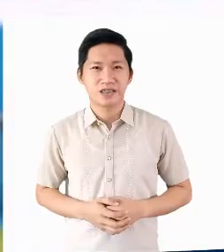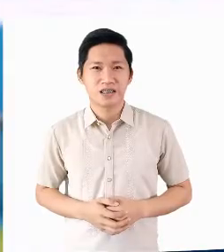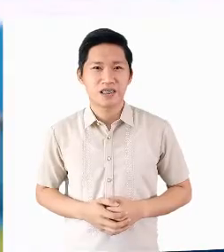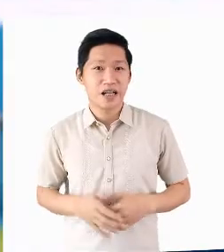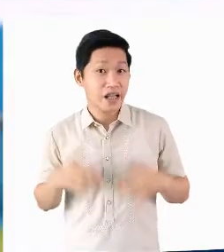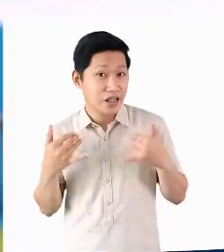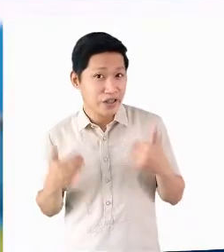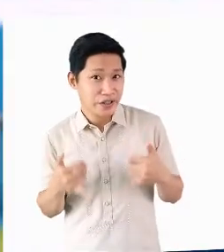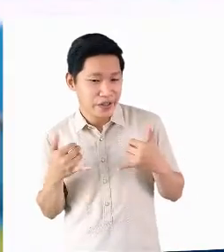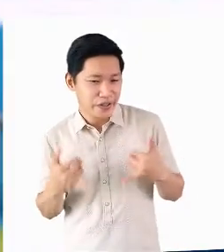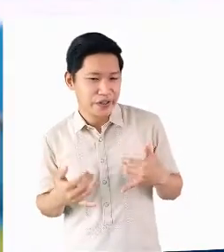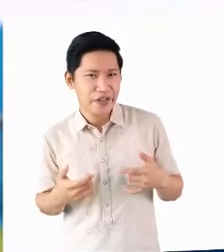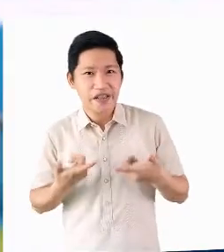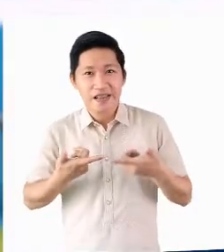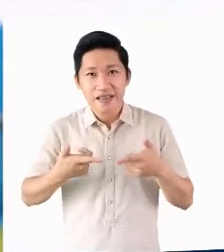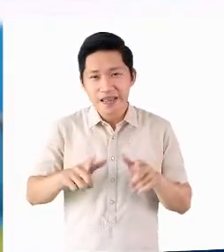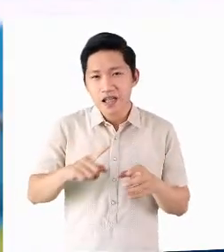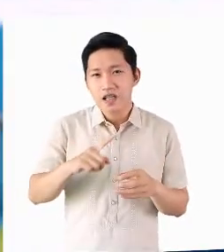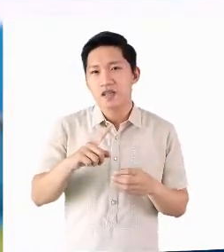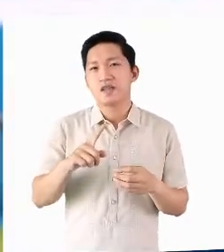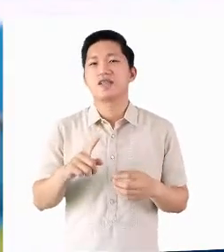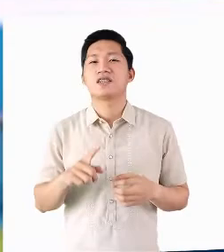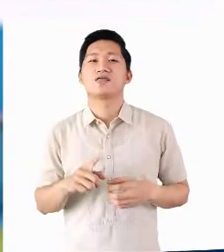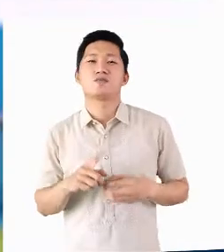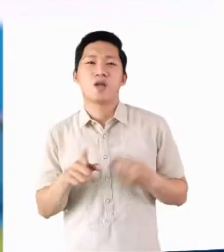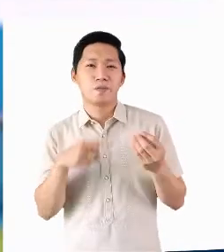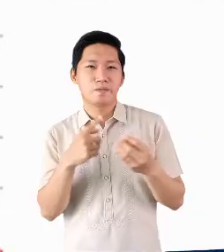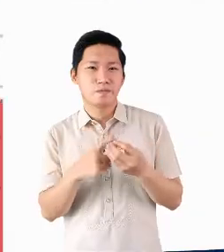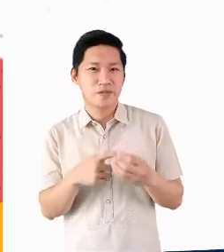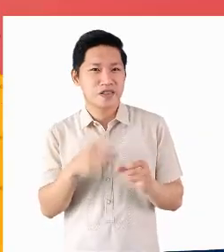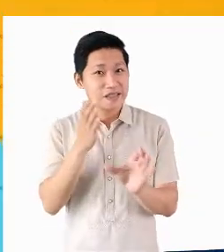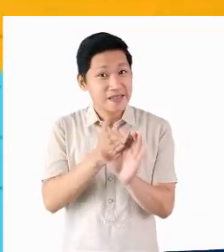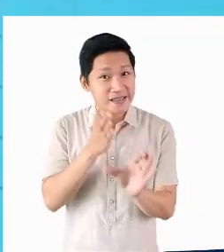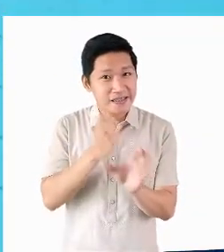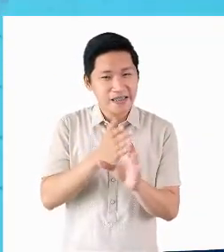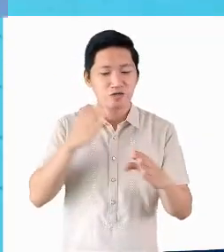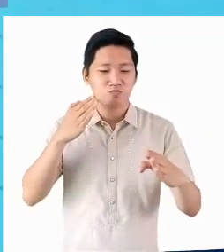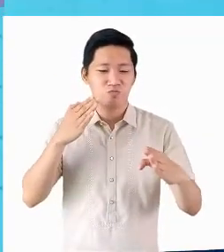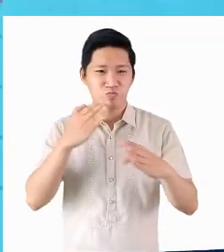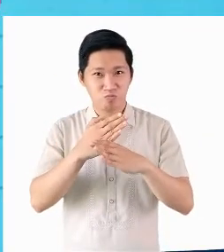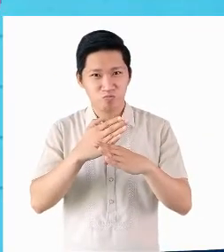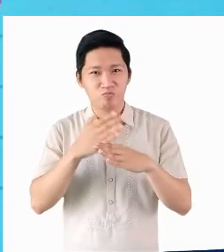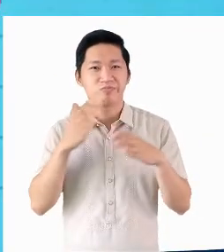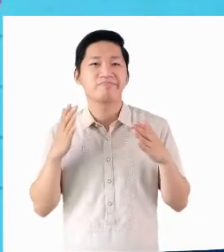And now, let us talk about psychological barriers.